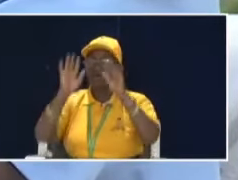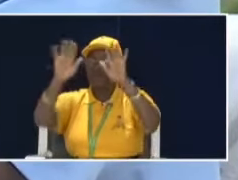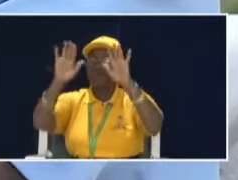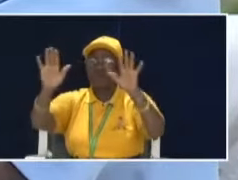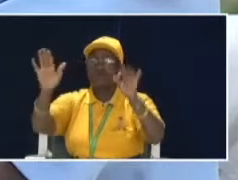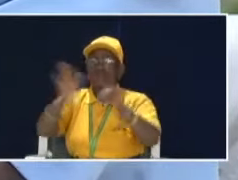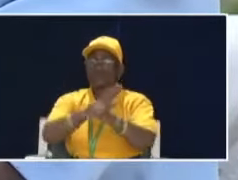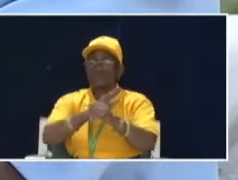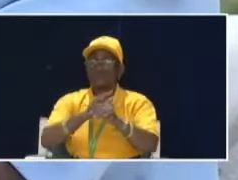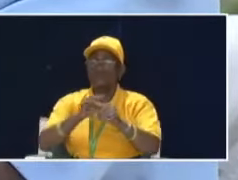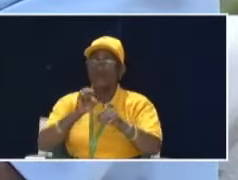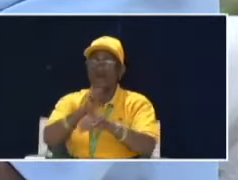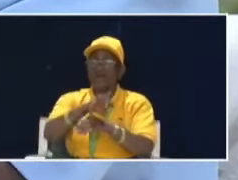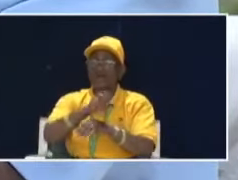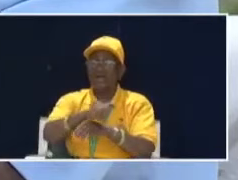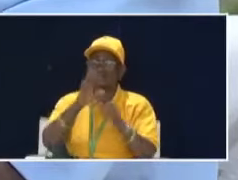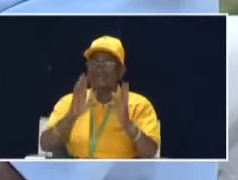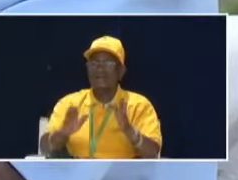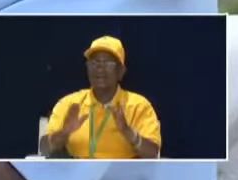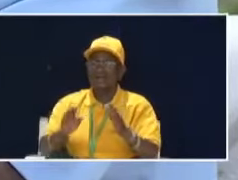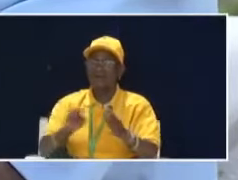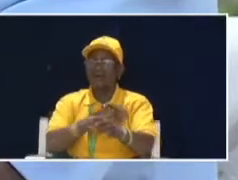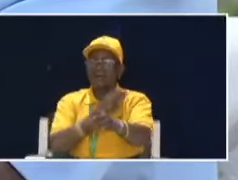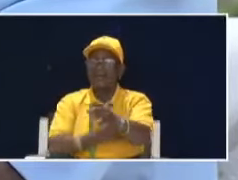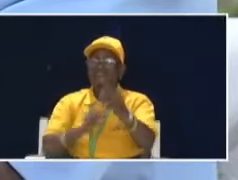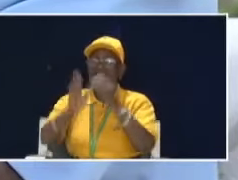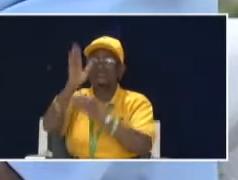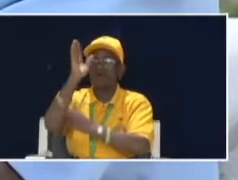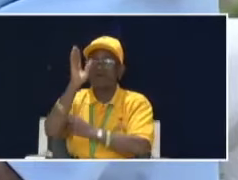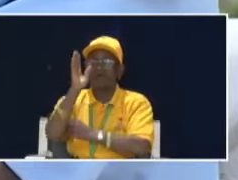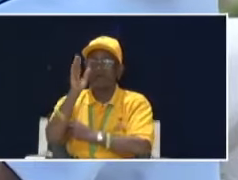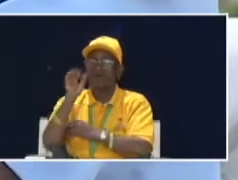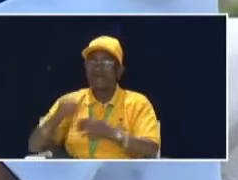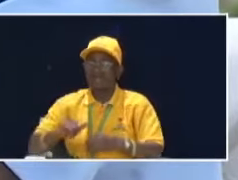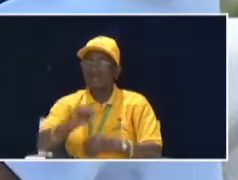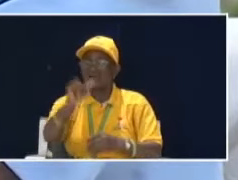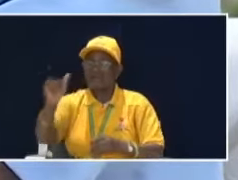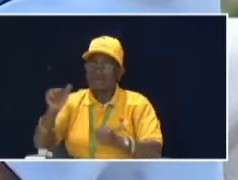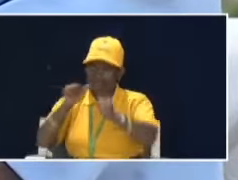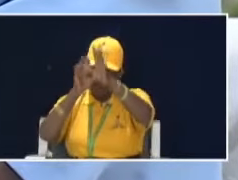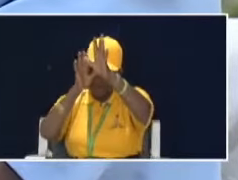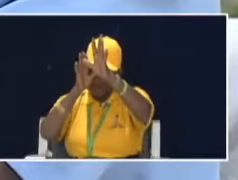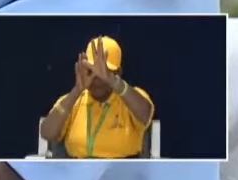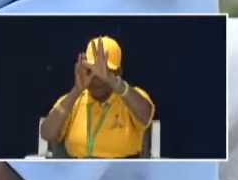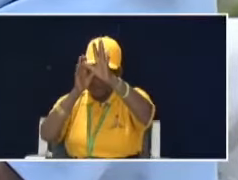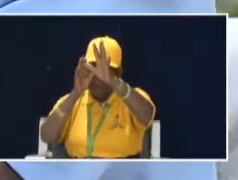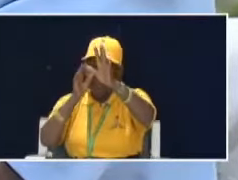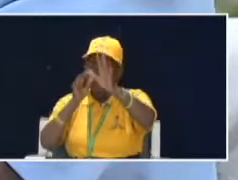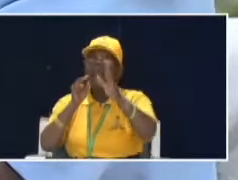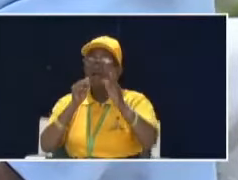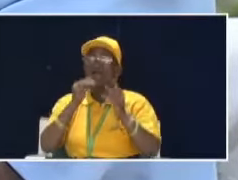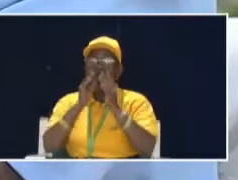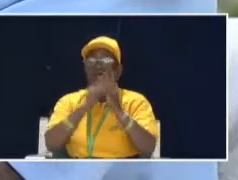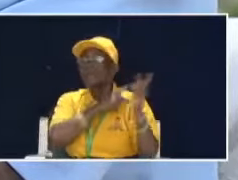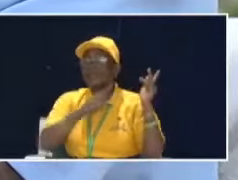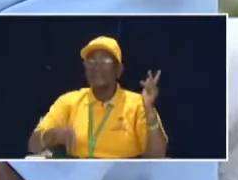wonderful Counselor, Mighty God, Everlasting Father, Prince of